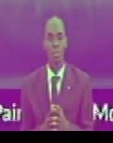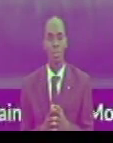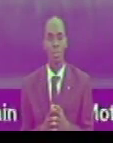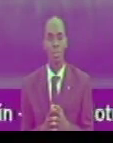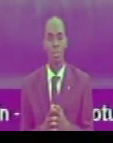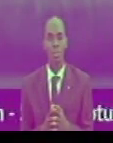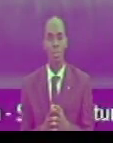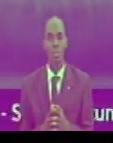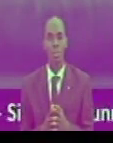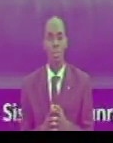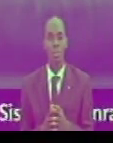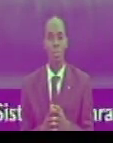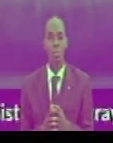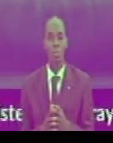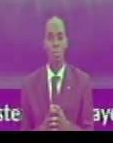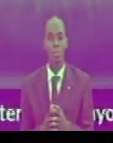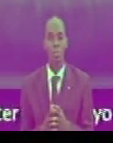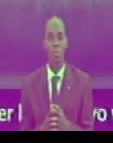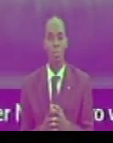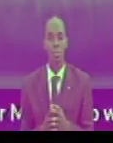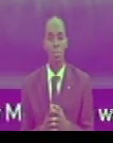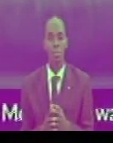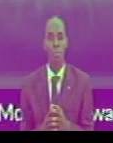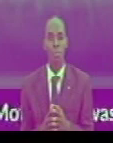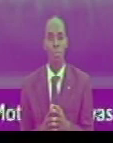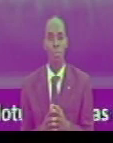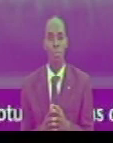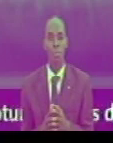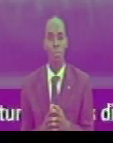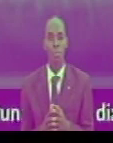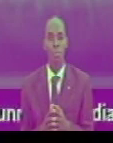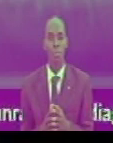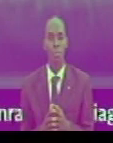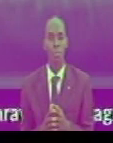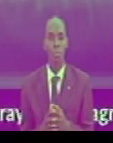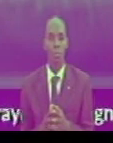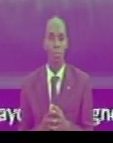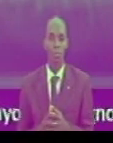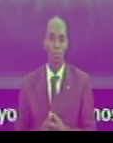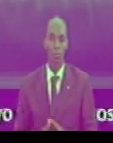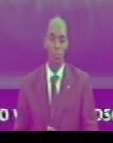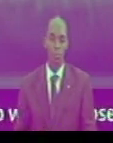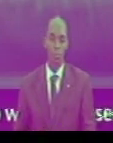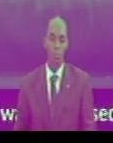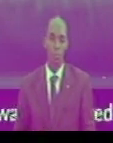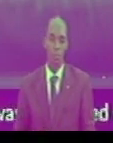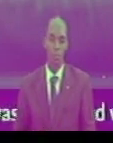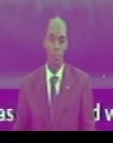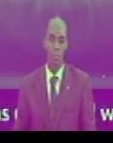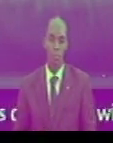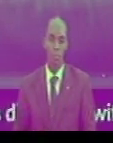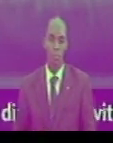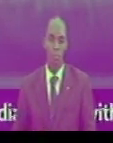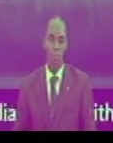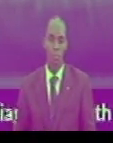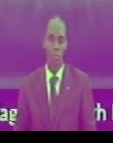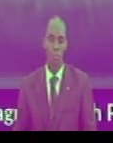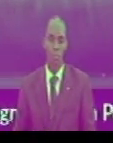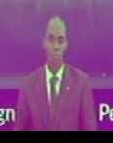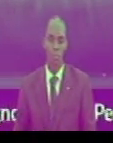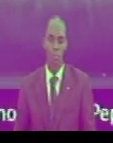was like, how will I have asthma? I did not believe, but the